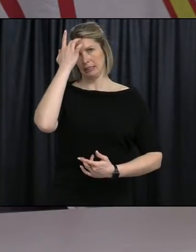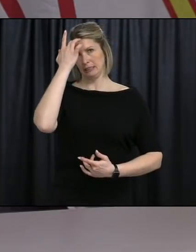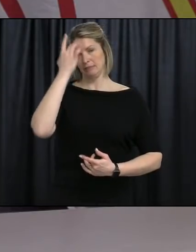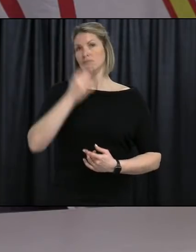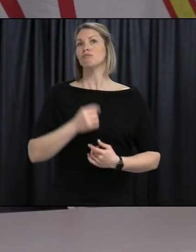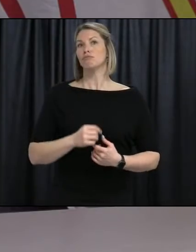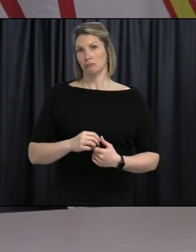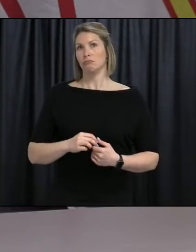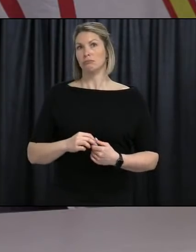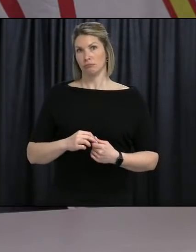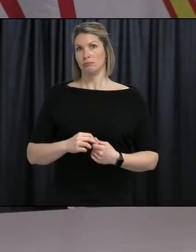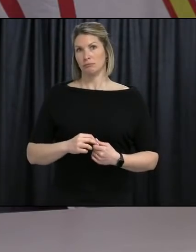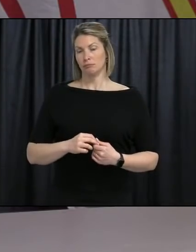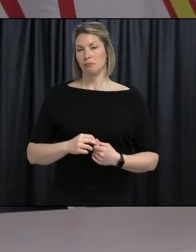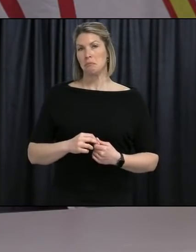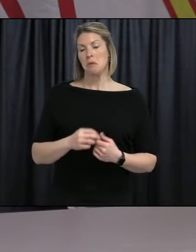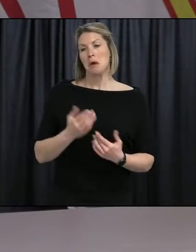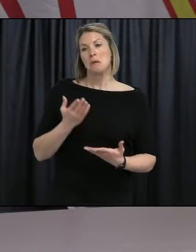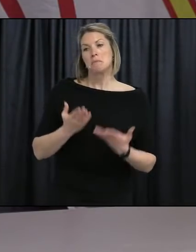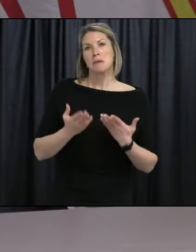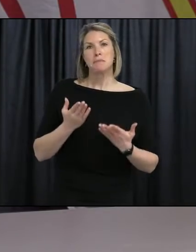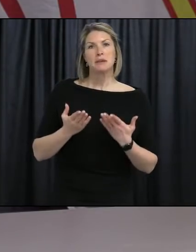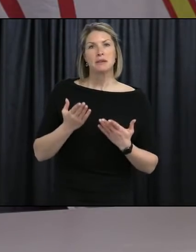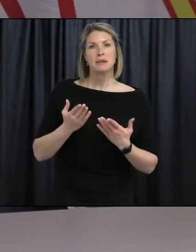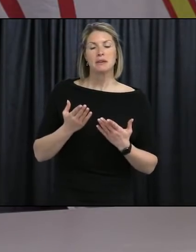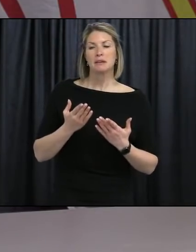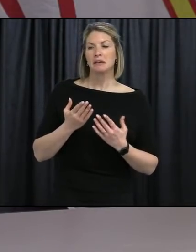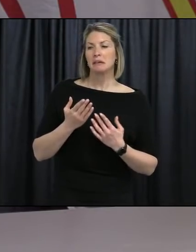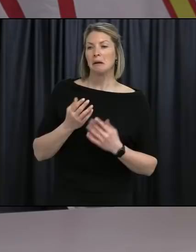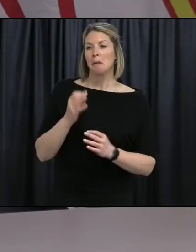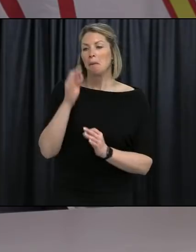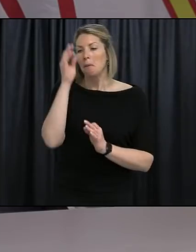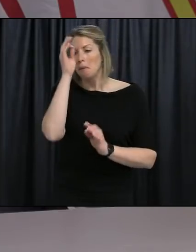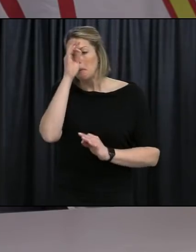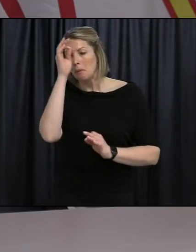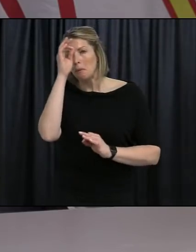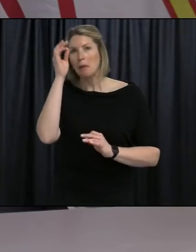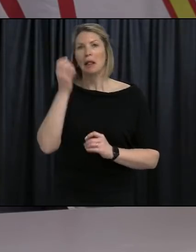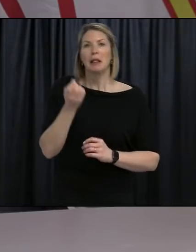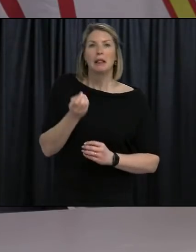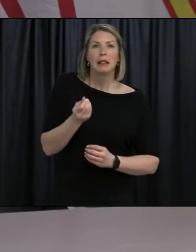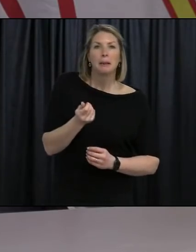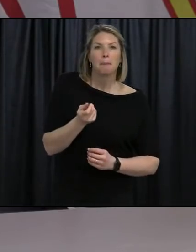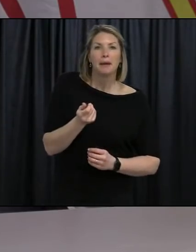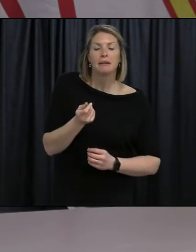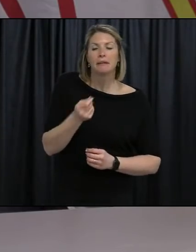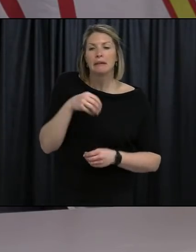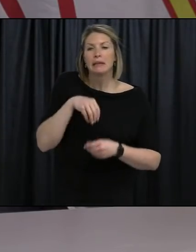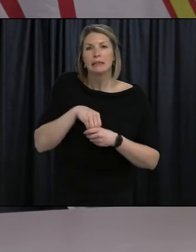as sick, they may not have as high a viral load and therefore may not spread the